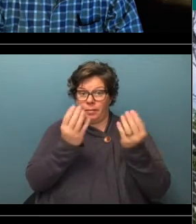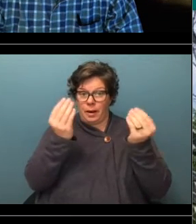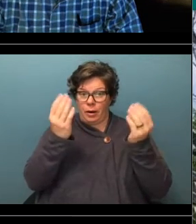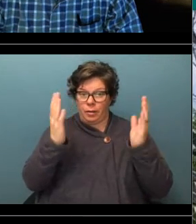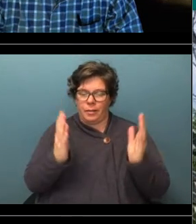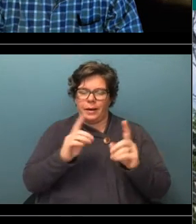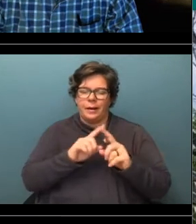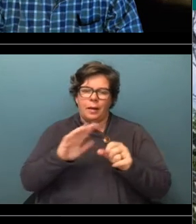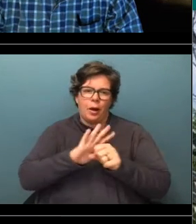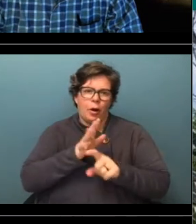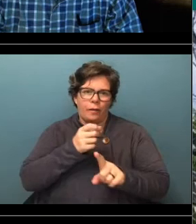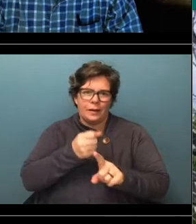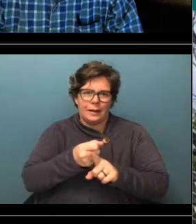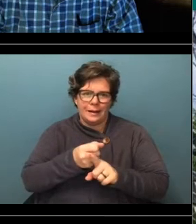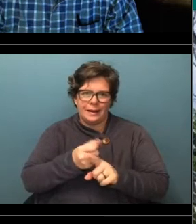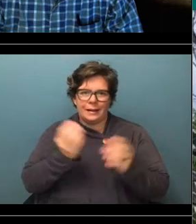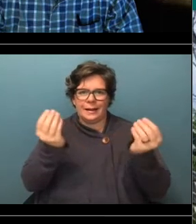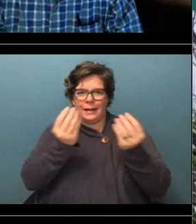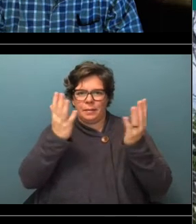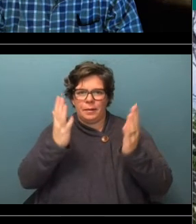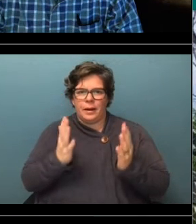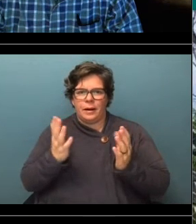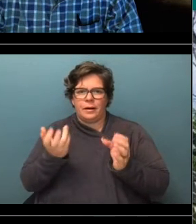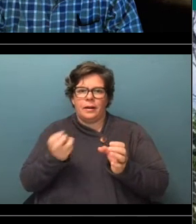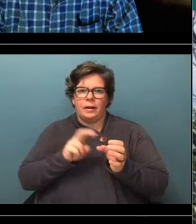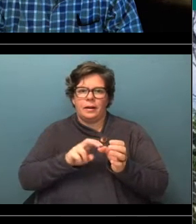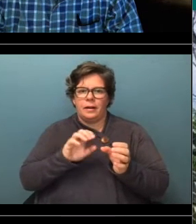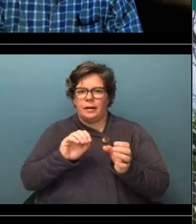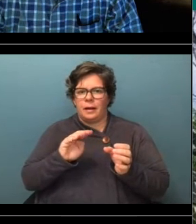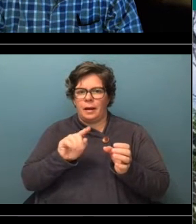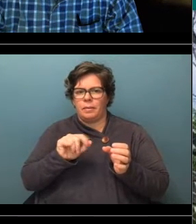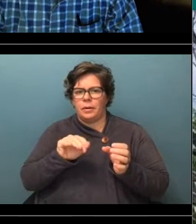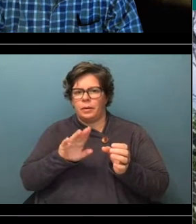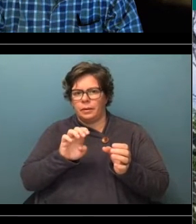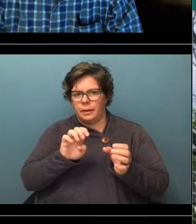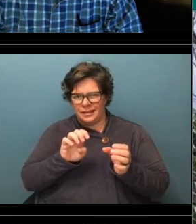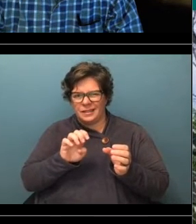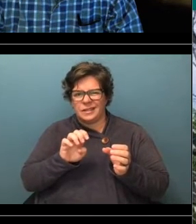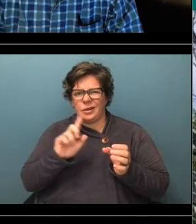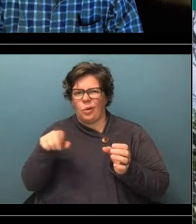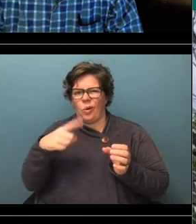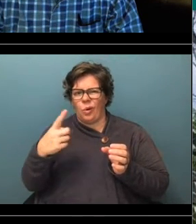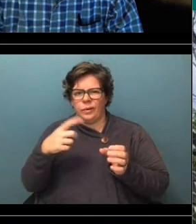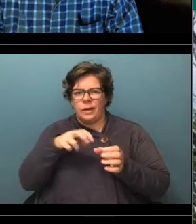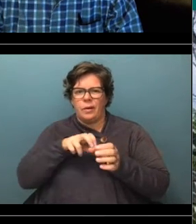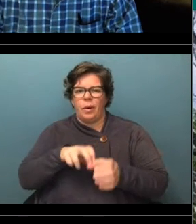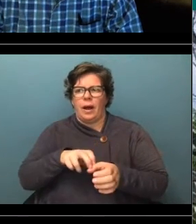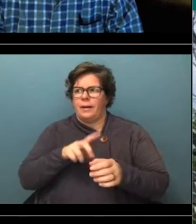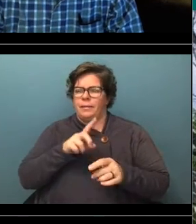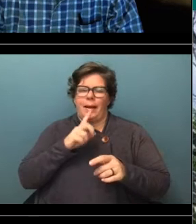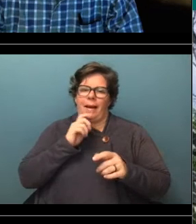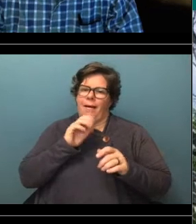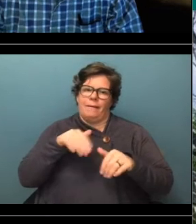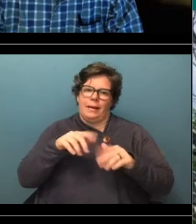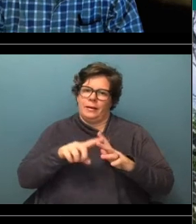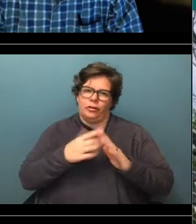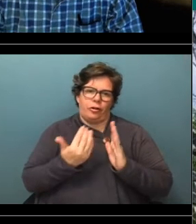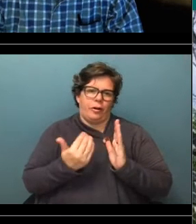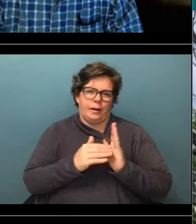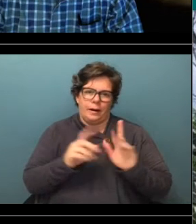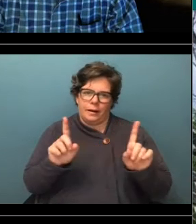came and all of the paramedics had to go back onto ambulances for medical concerns, we've been trying to get that back on board.